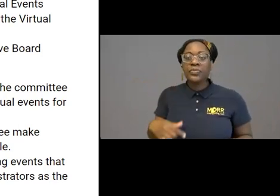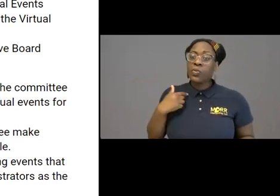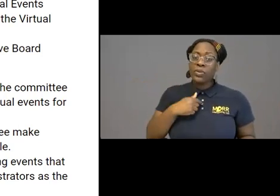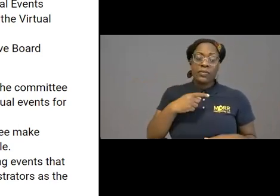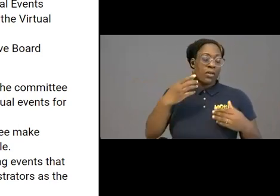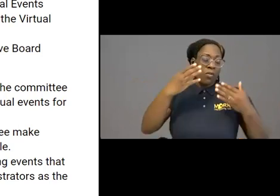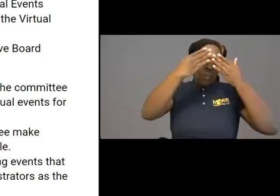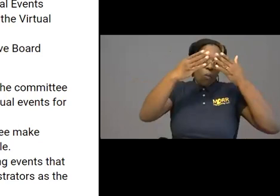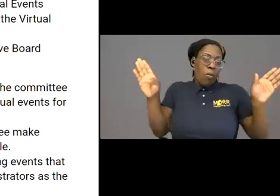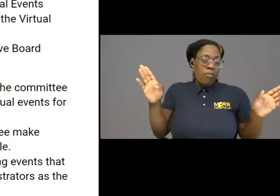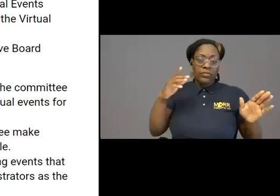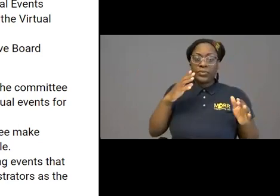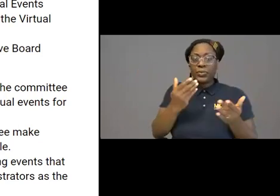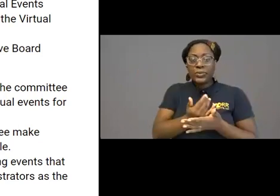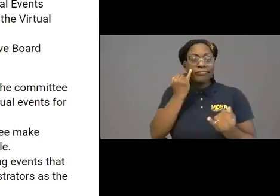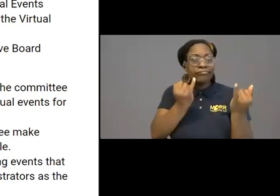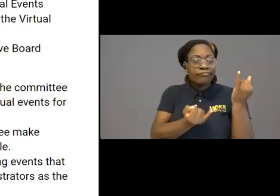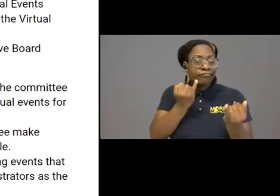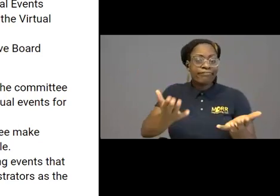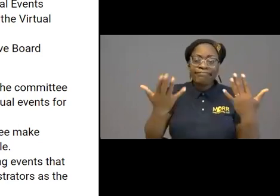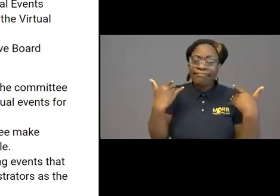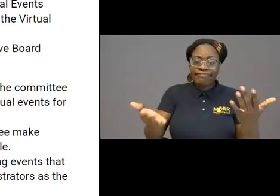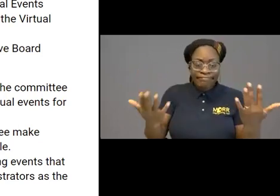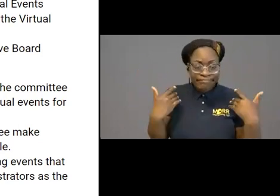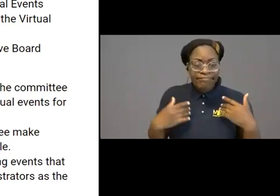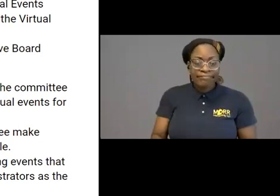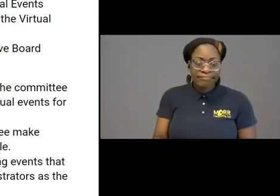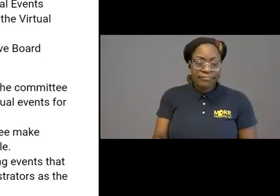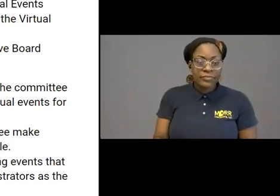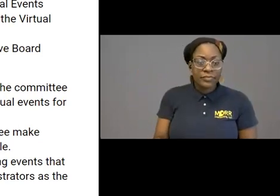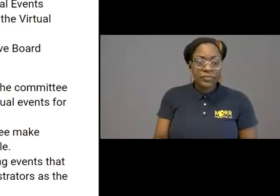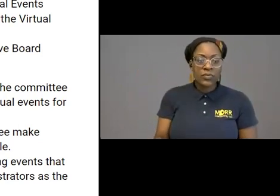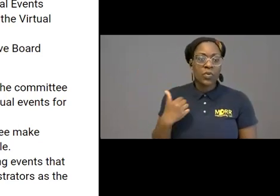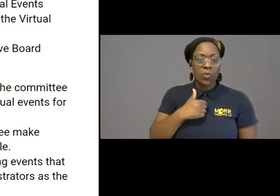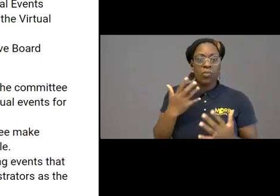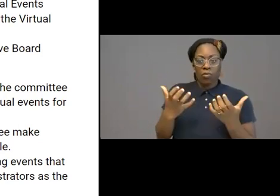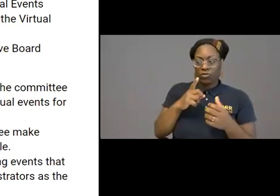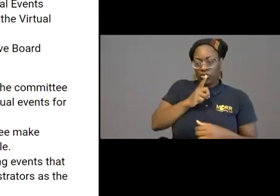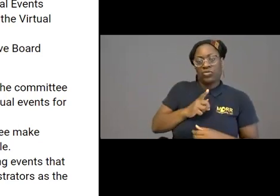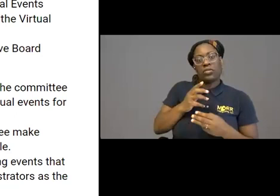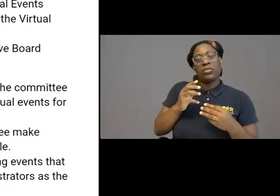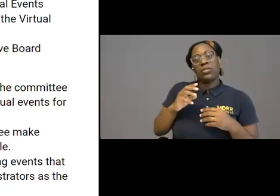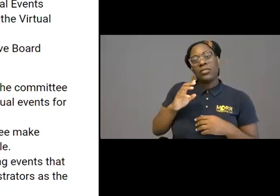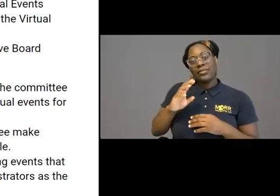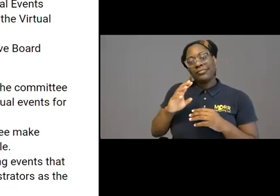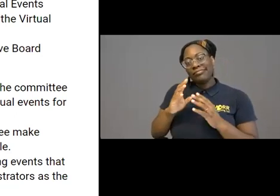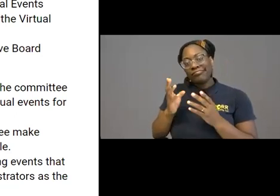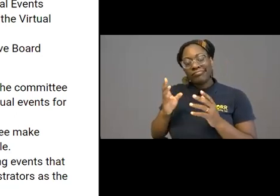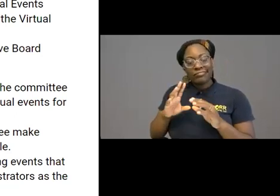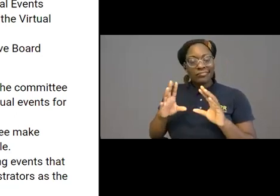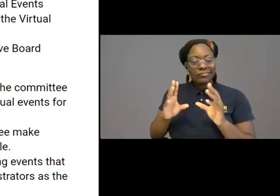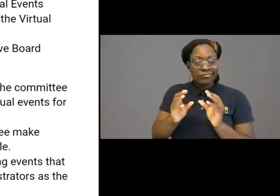tutors as primary participants. We agreed that we want events to continue to be events that tutors can